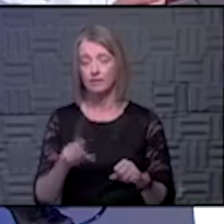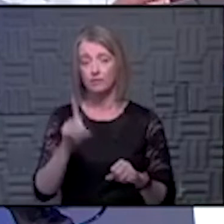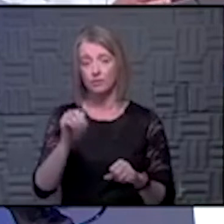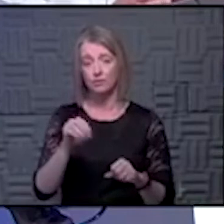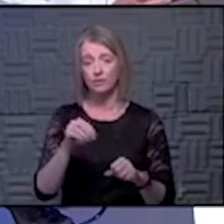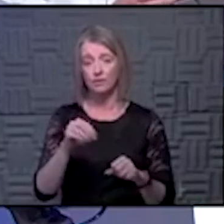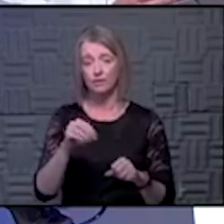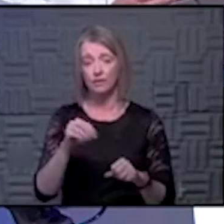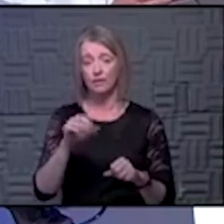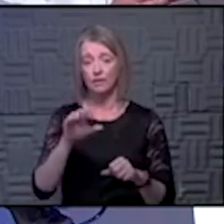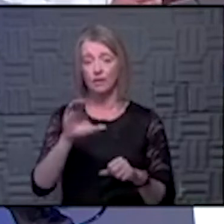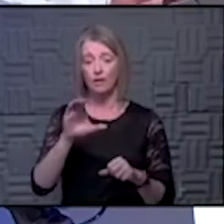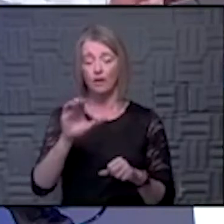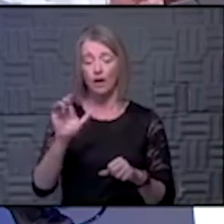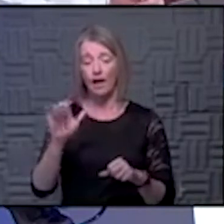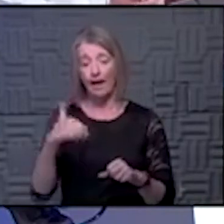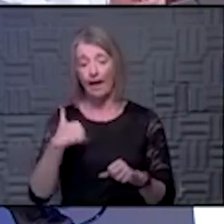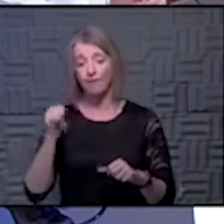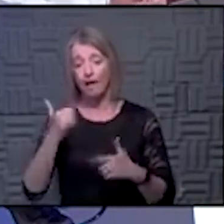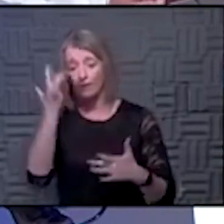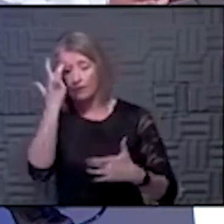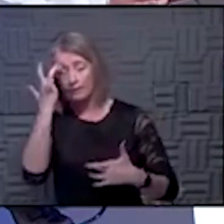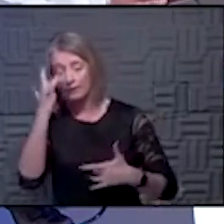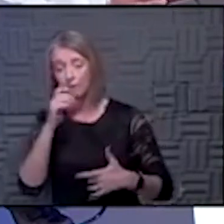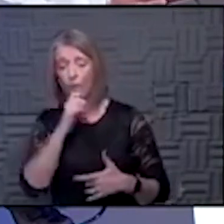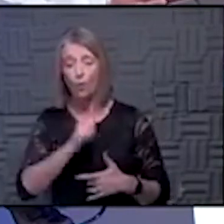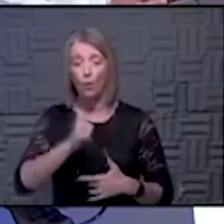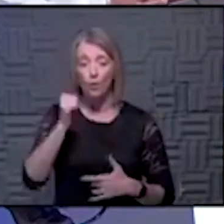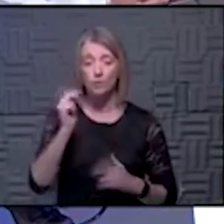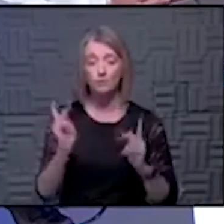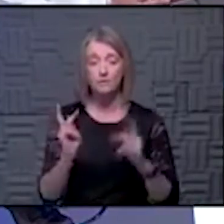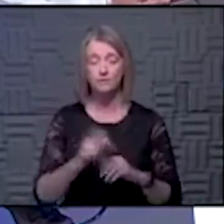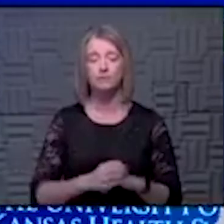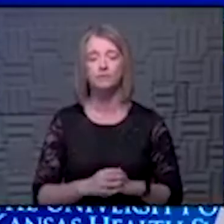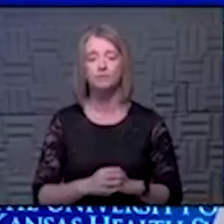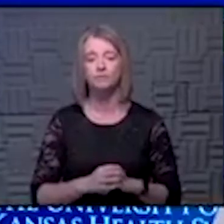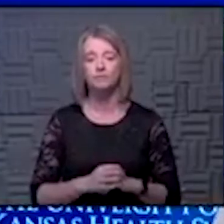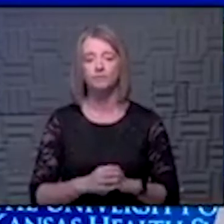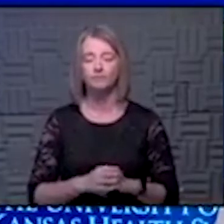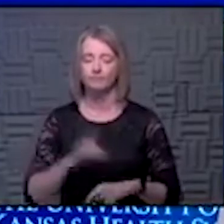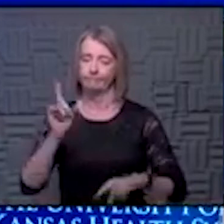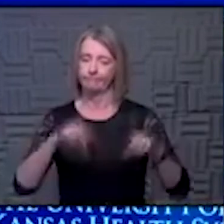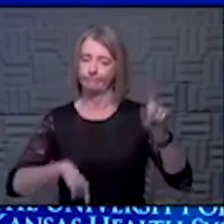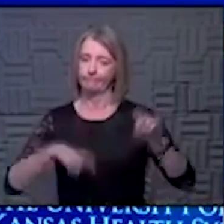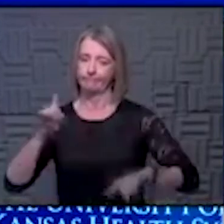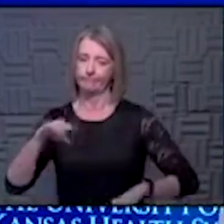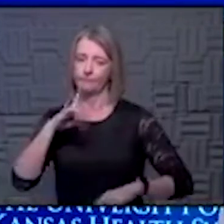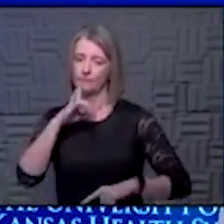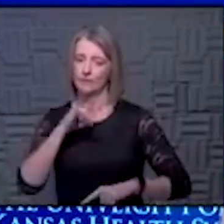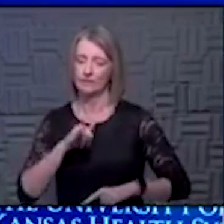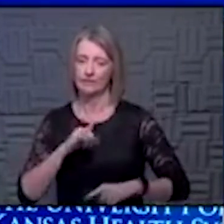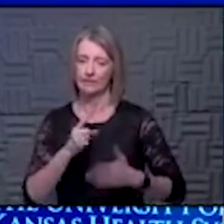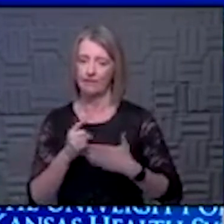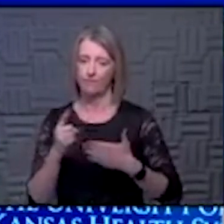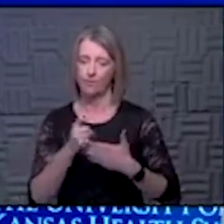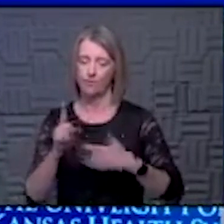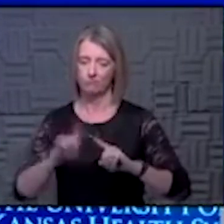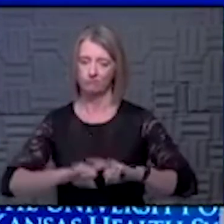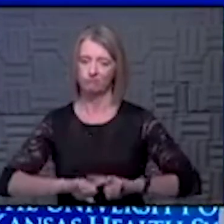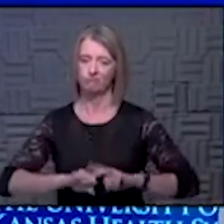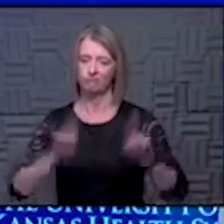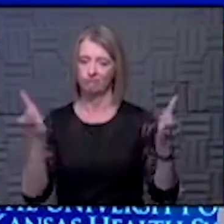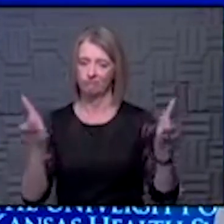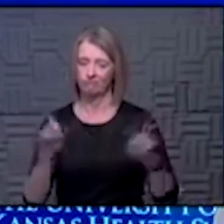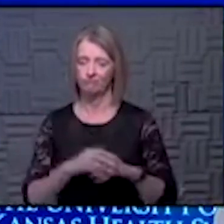have comorbidities? Are they older? So those values vary really from week to week in